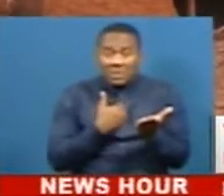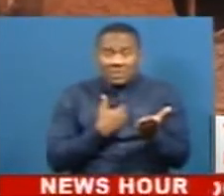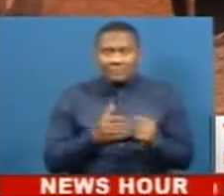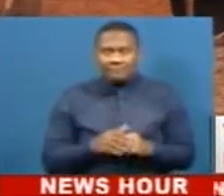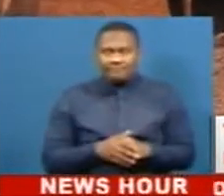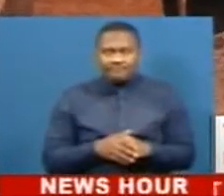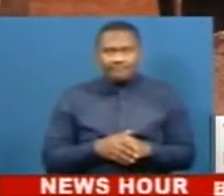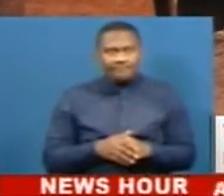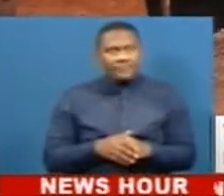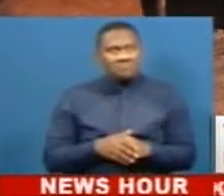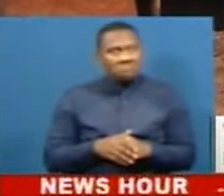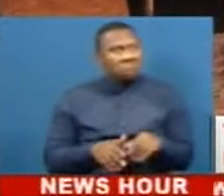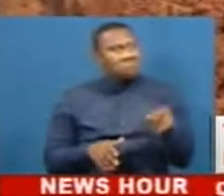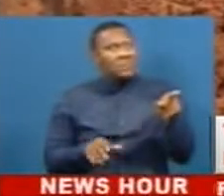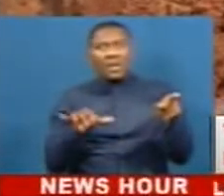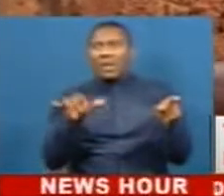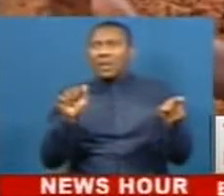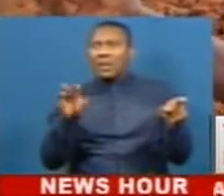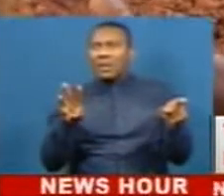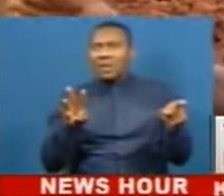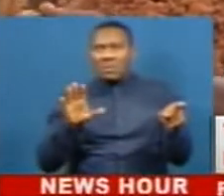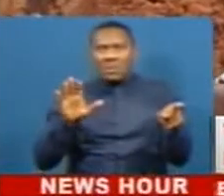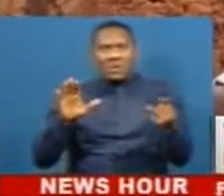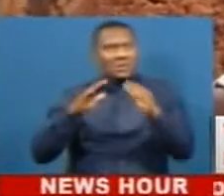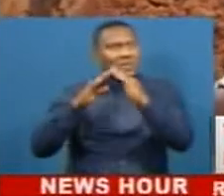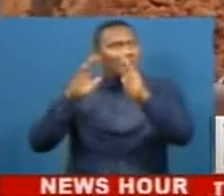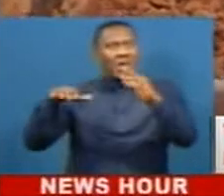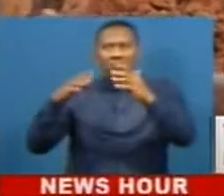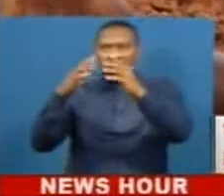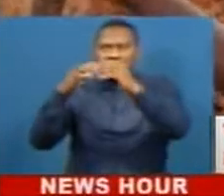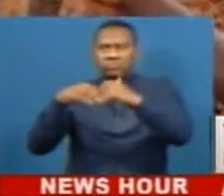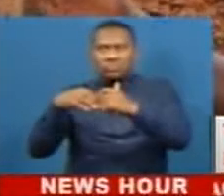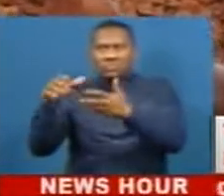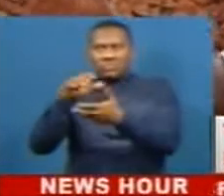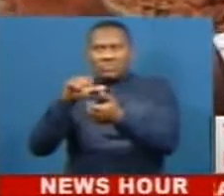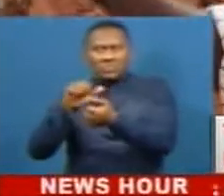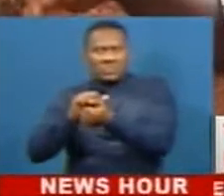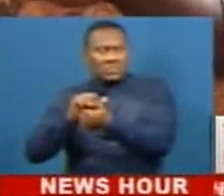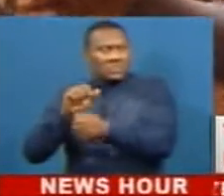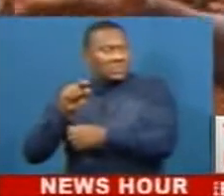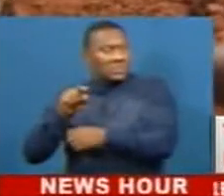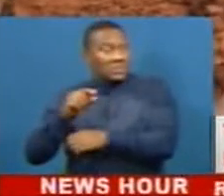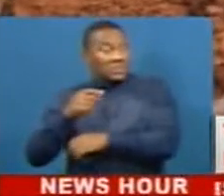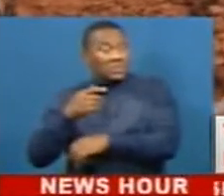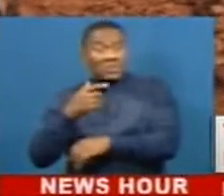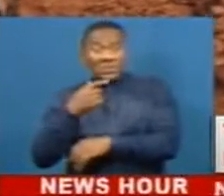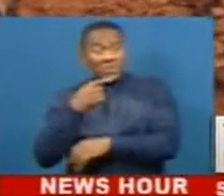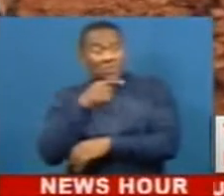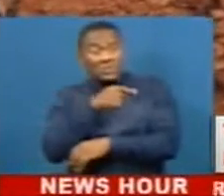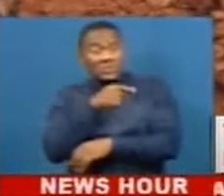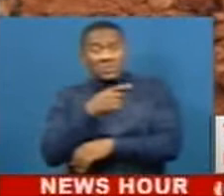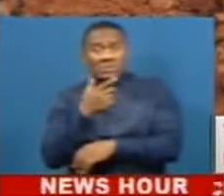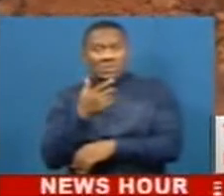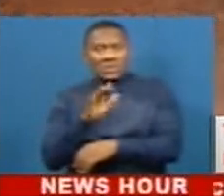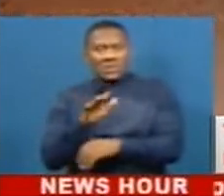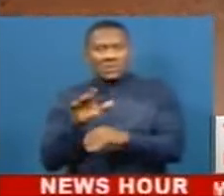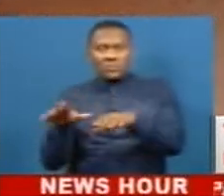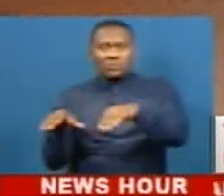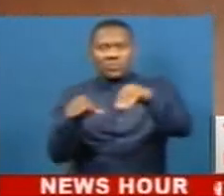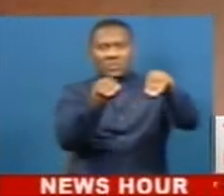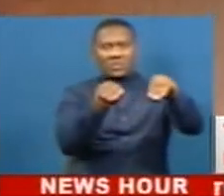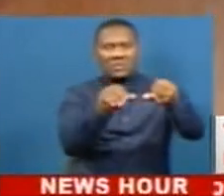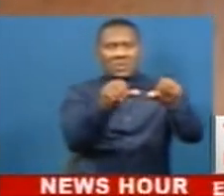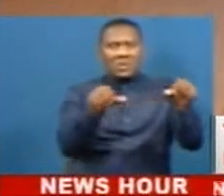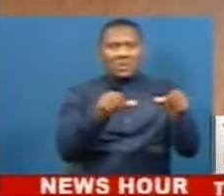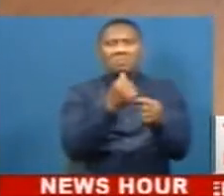Yaobedu, whose house was being pulled down by workers at the time of the visit, said he and the tenants have relocated to